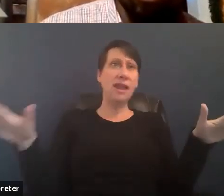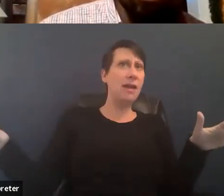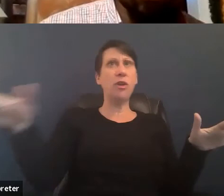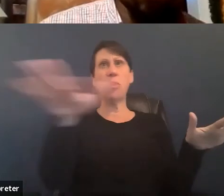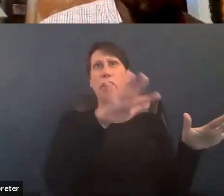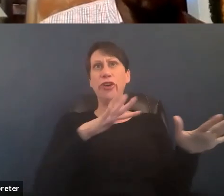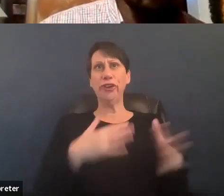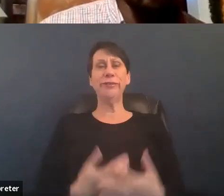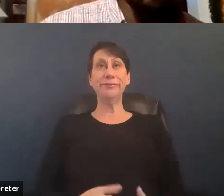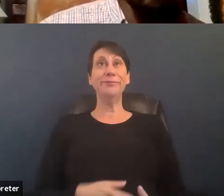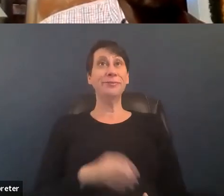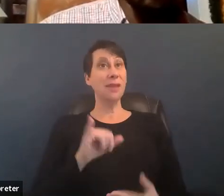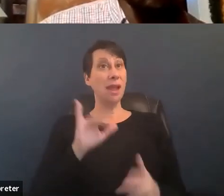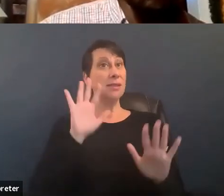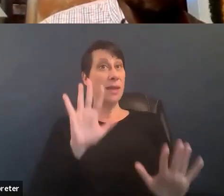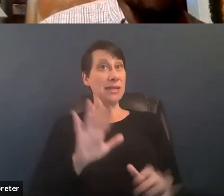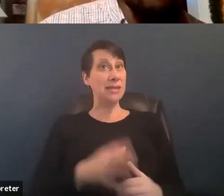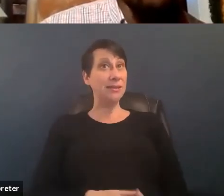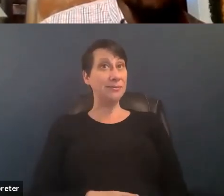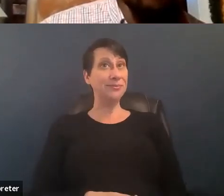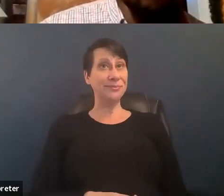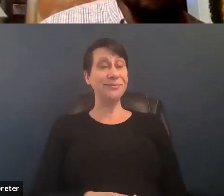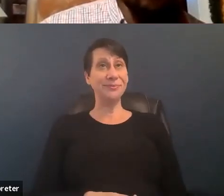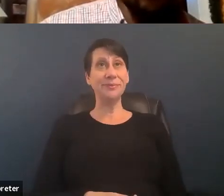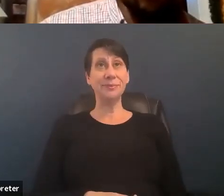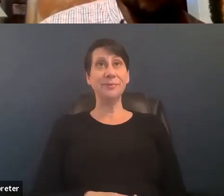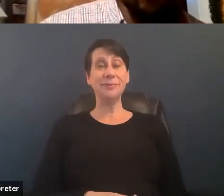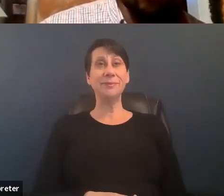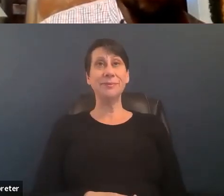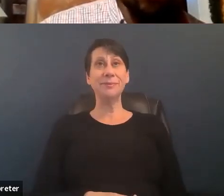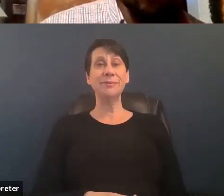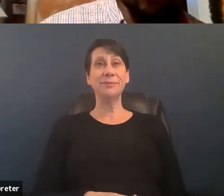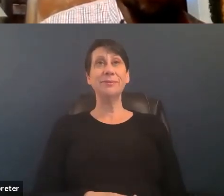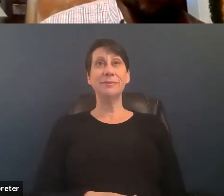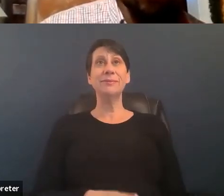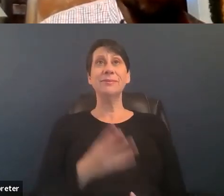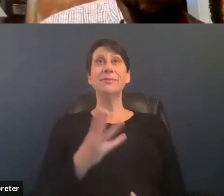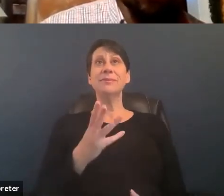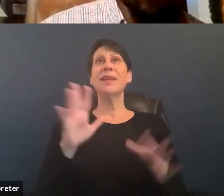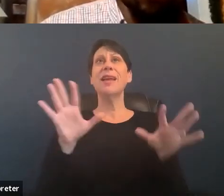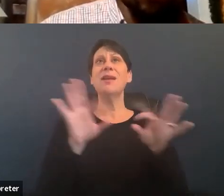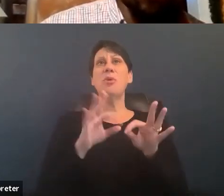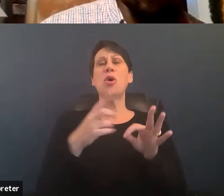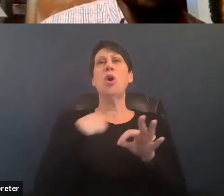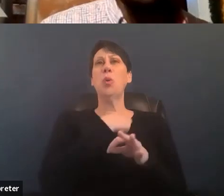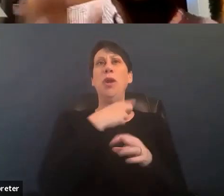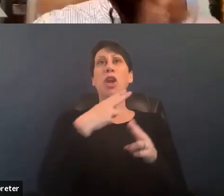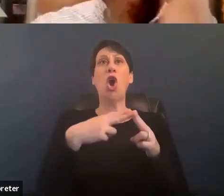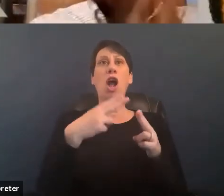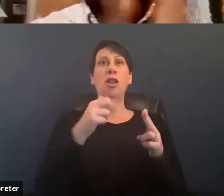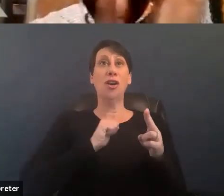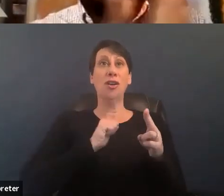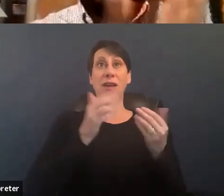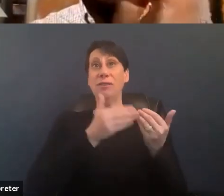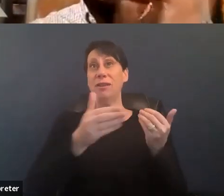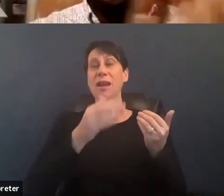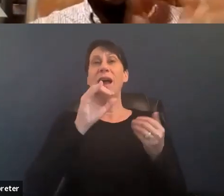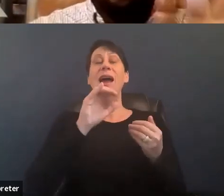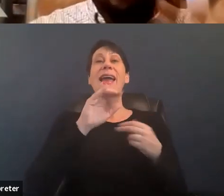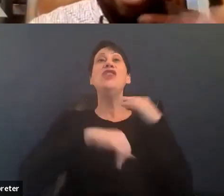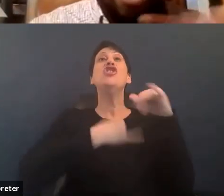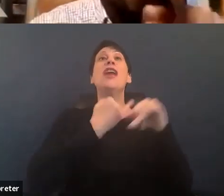That's amazing. So we're going to tell Chris that we're changing our name to International RPE Prevention Coordinators,